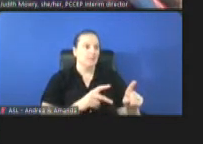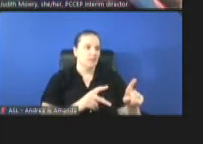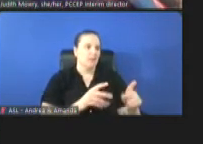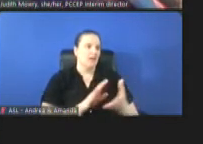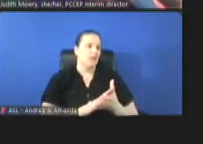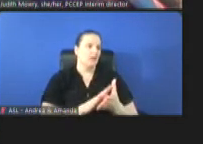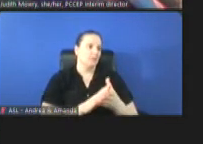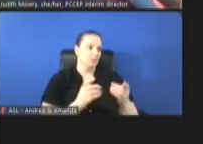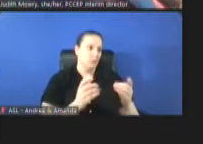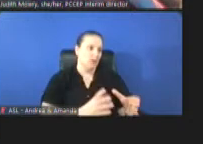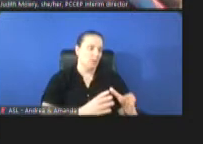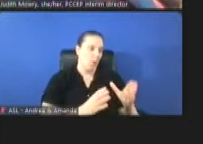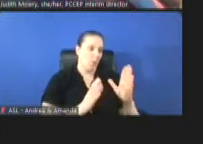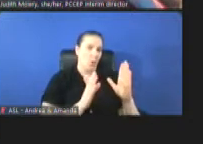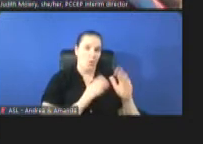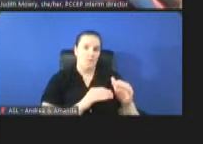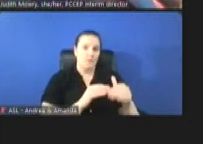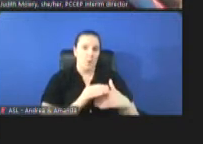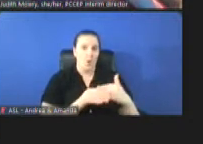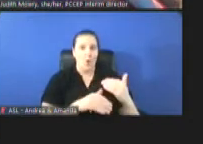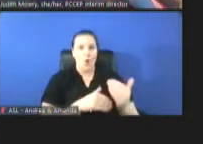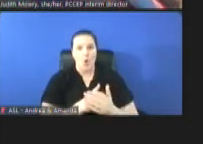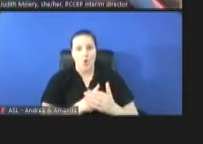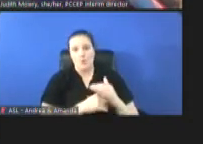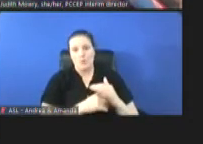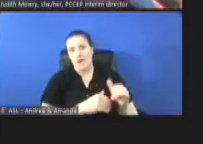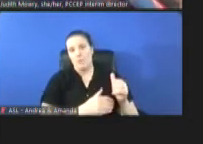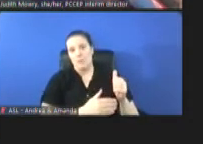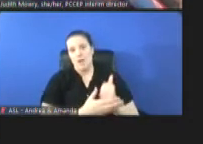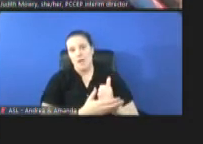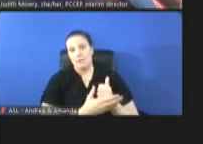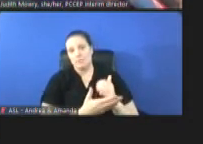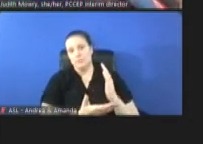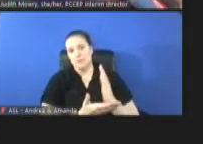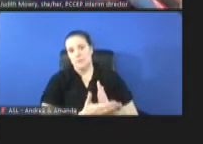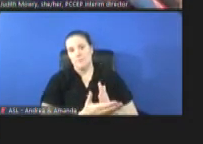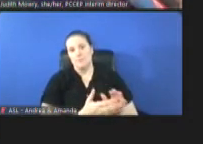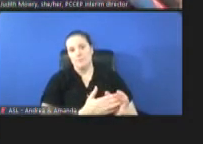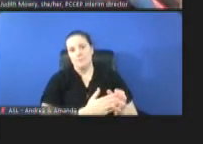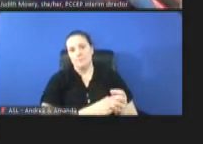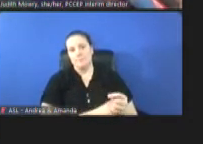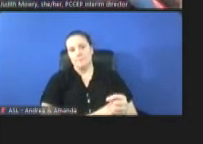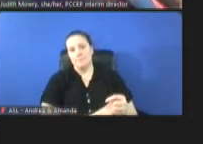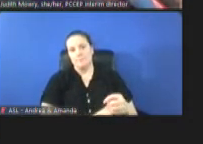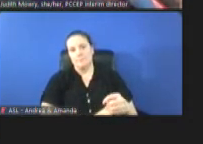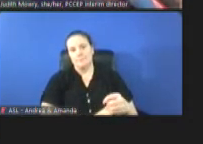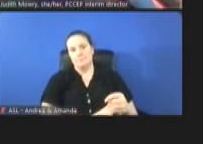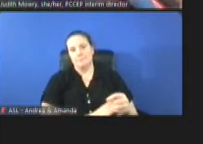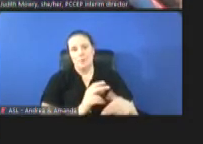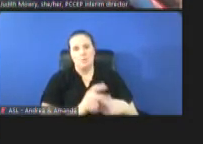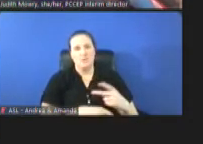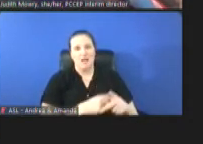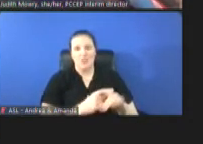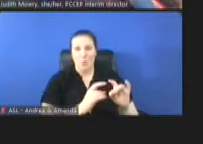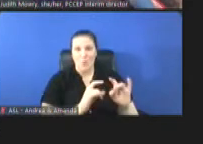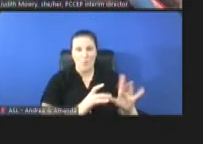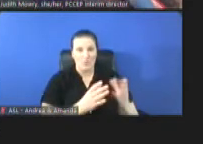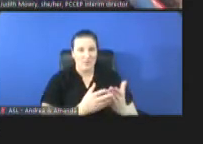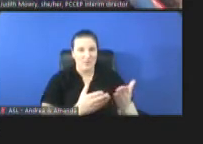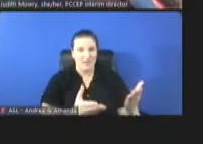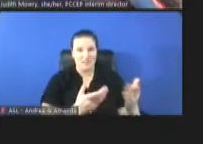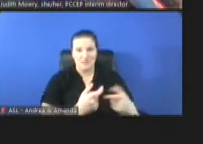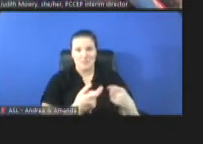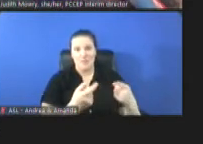you know, hopefully all these things will help stop these types of horrible things from happening.